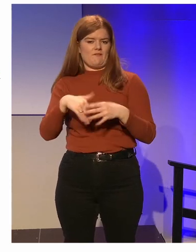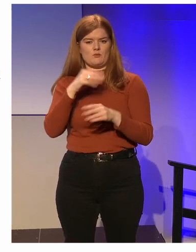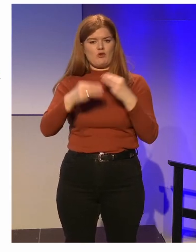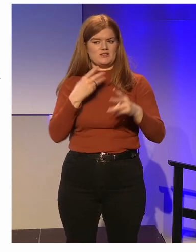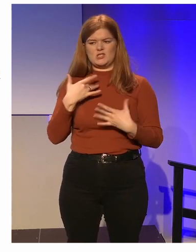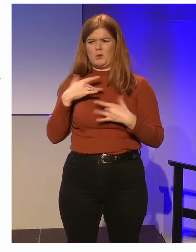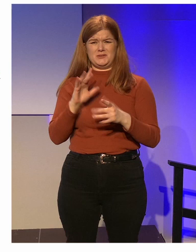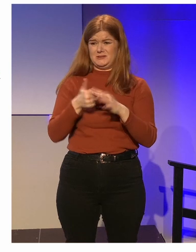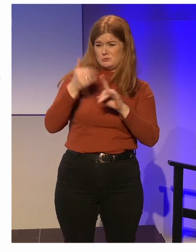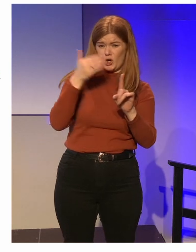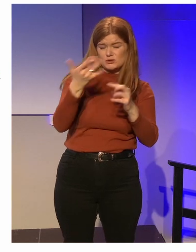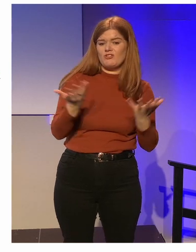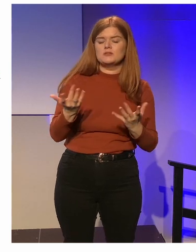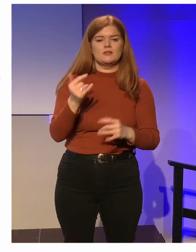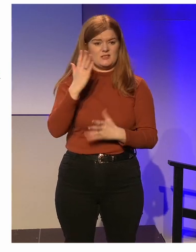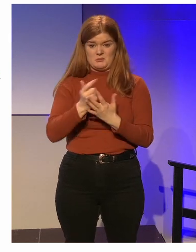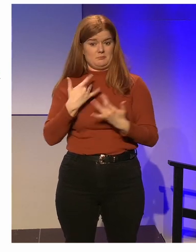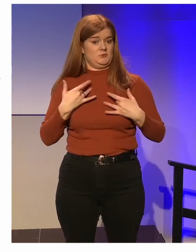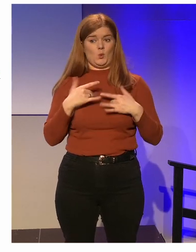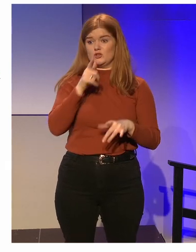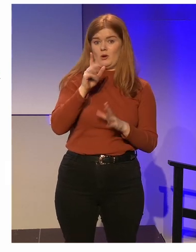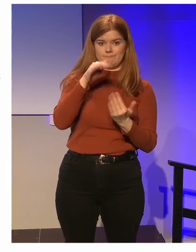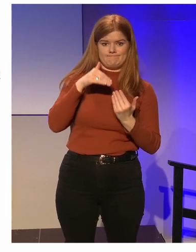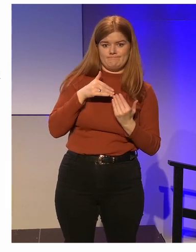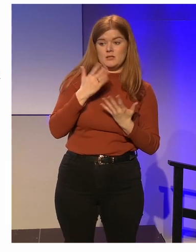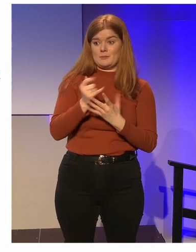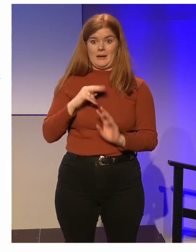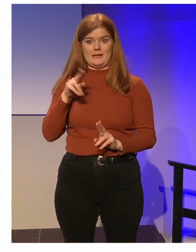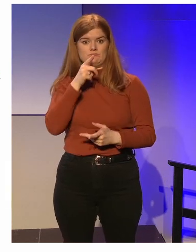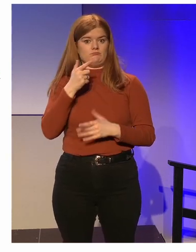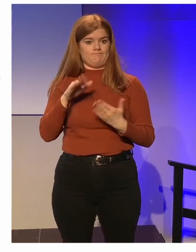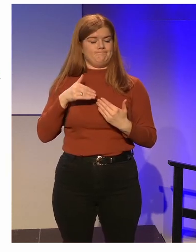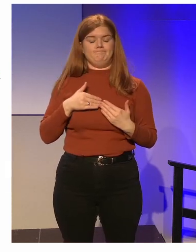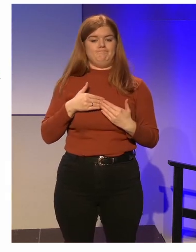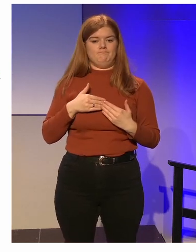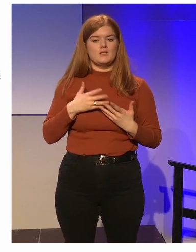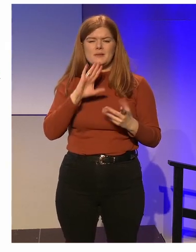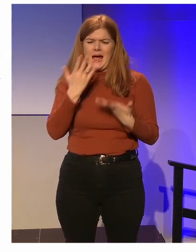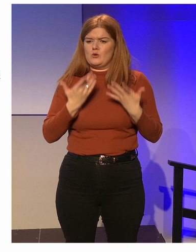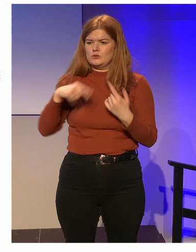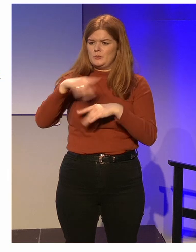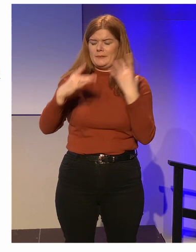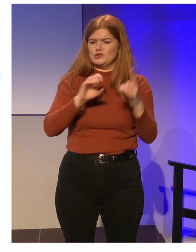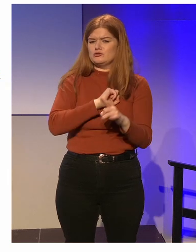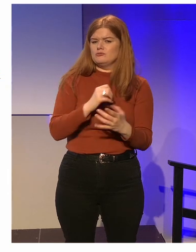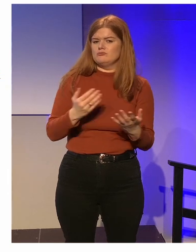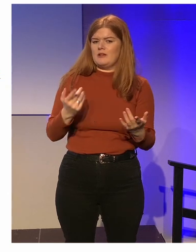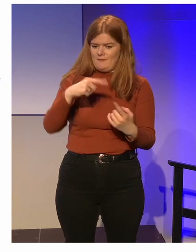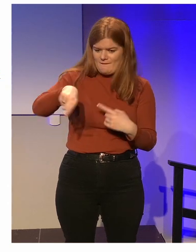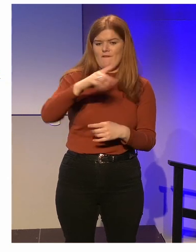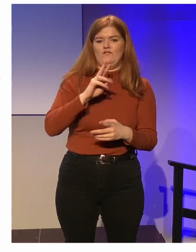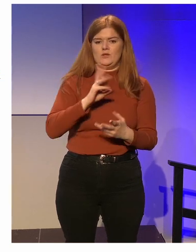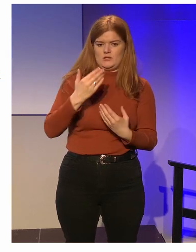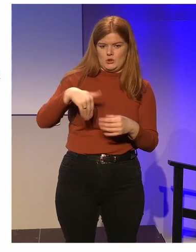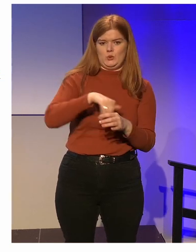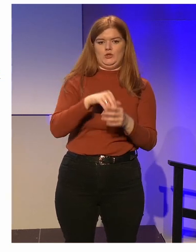identifying targets. Sometimes they don't want to talk, sometimes they can't talk. So how do you ensure that their voice